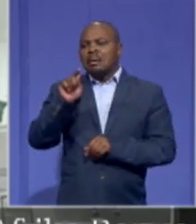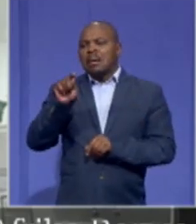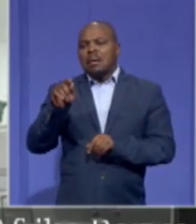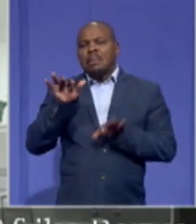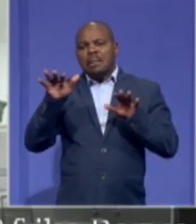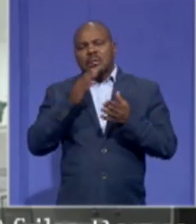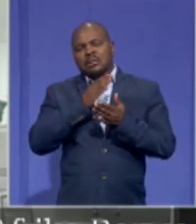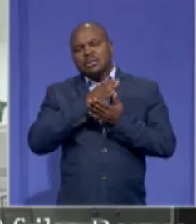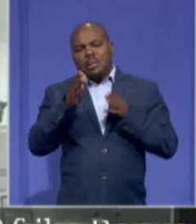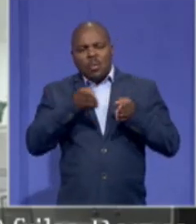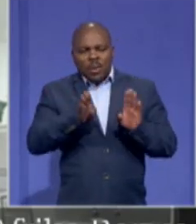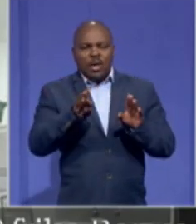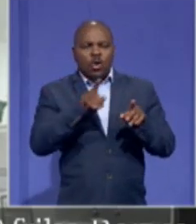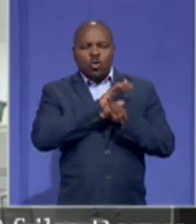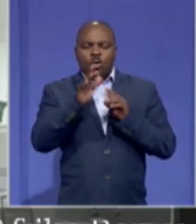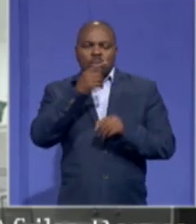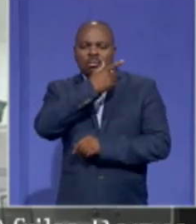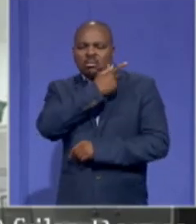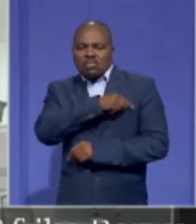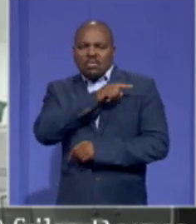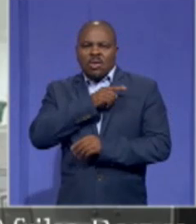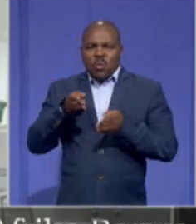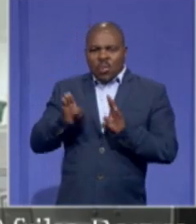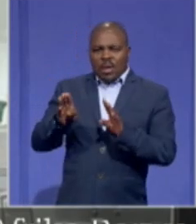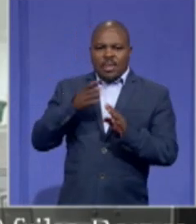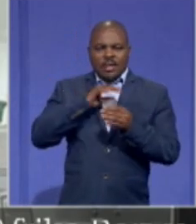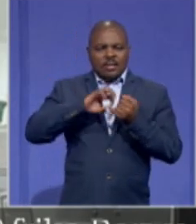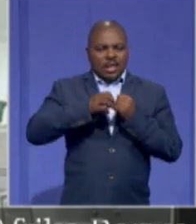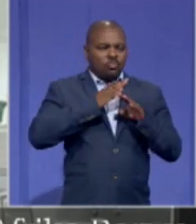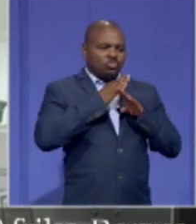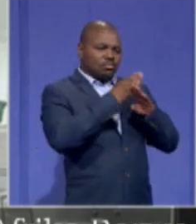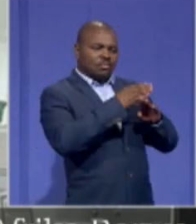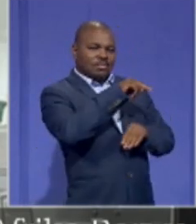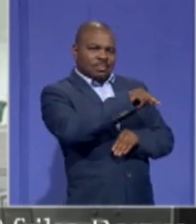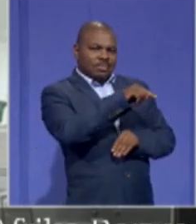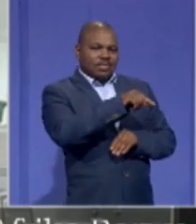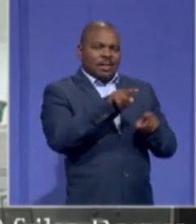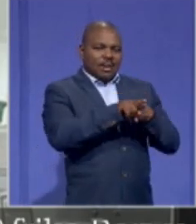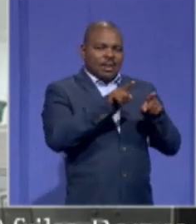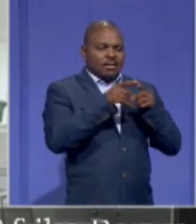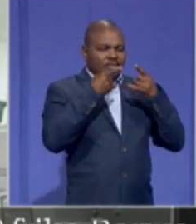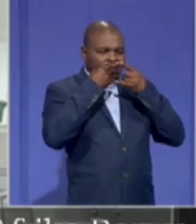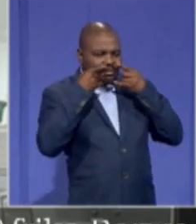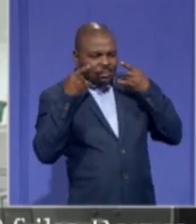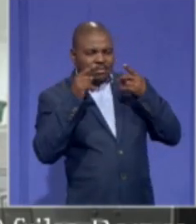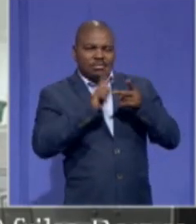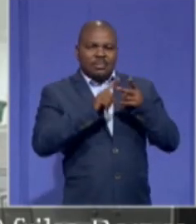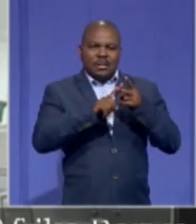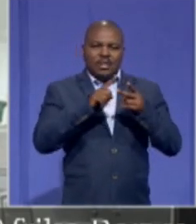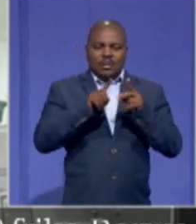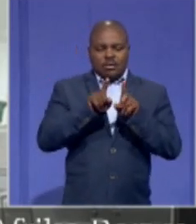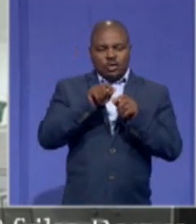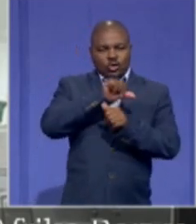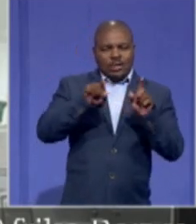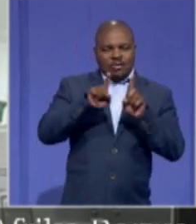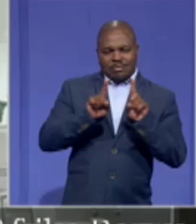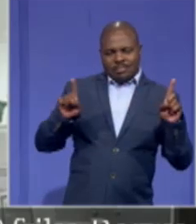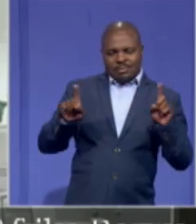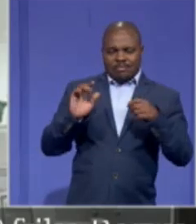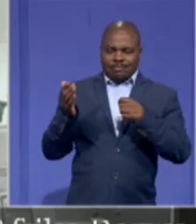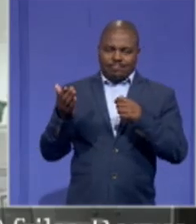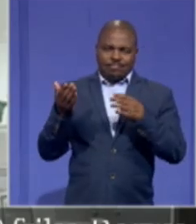measures that were implemented to control SARS-CoV-2, that's mask wearing and social distancing and the lockdowns,